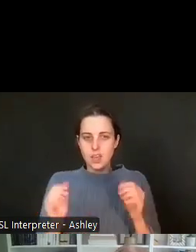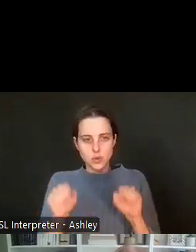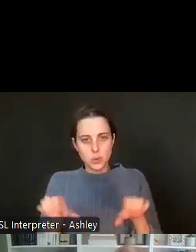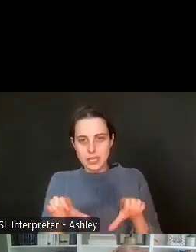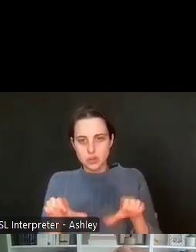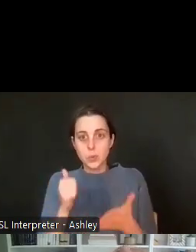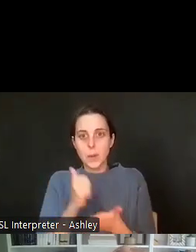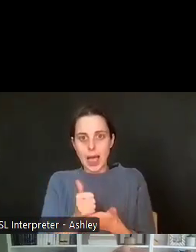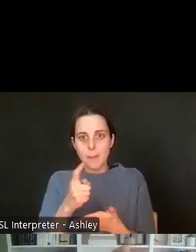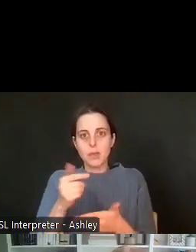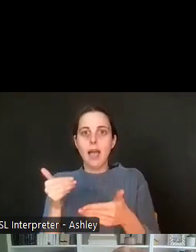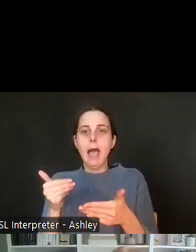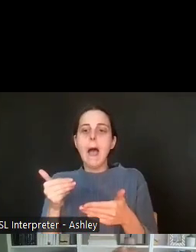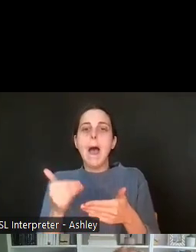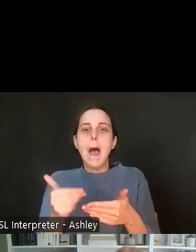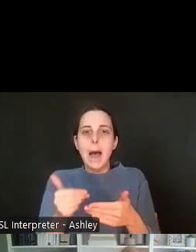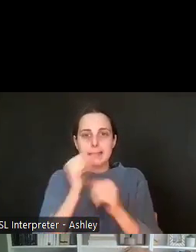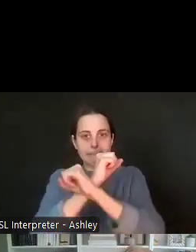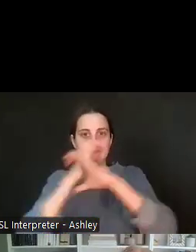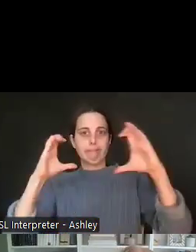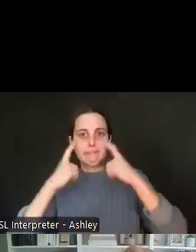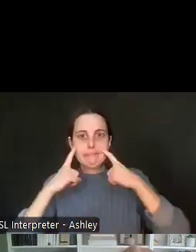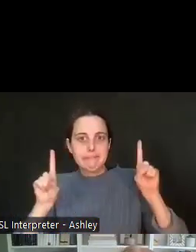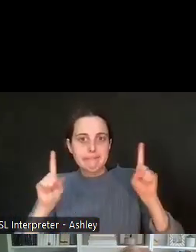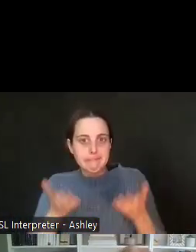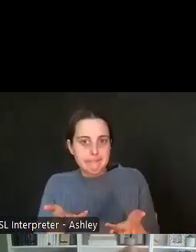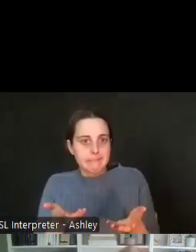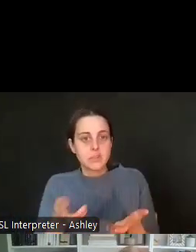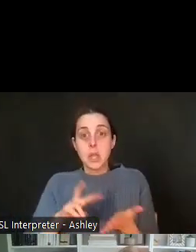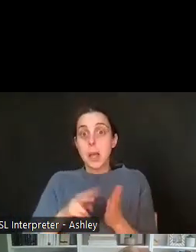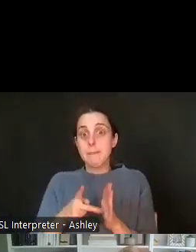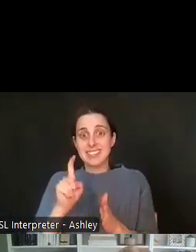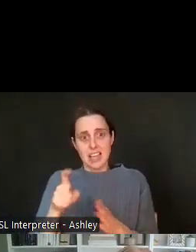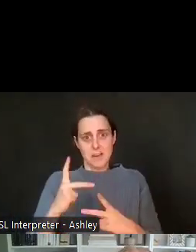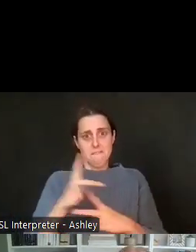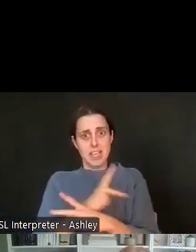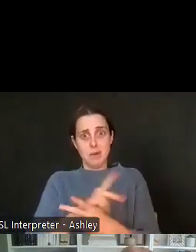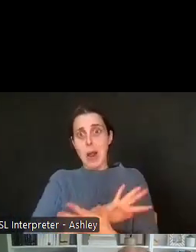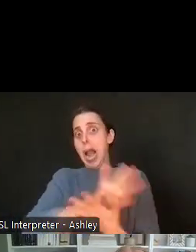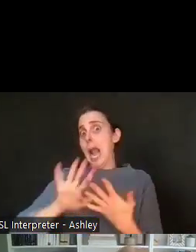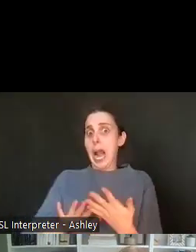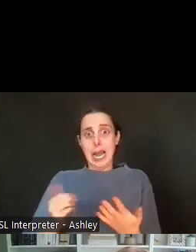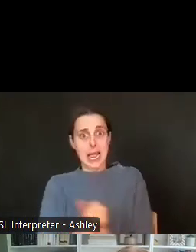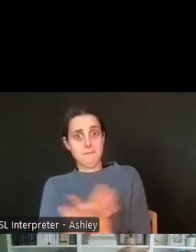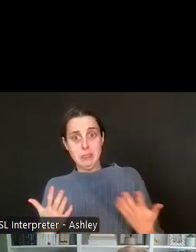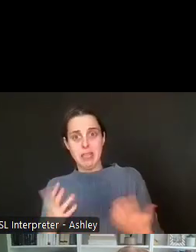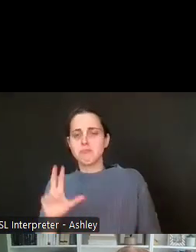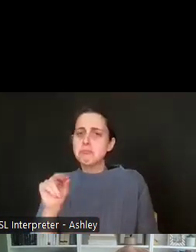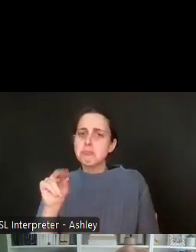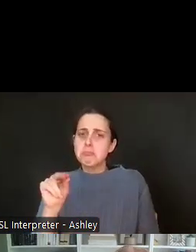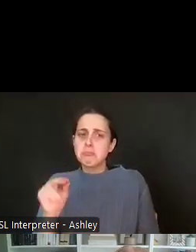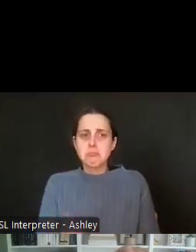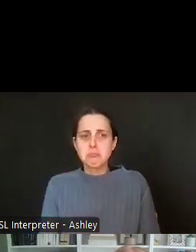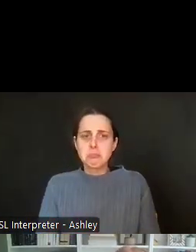can do to move yourself closer? You don't have to have it all figured out today. You don't even have to have most of it figured out